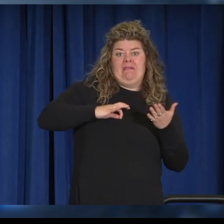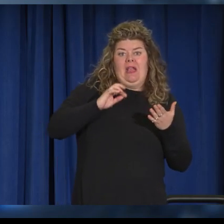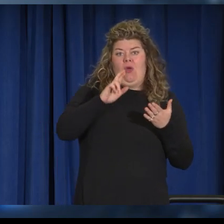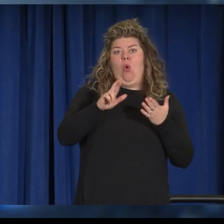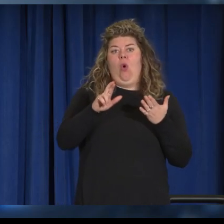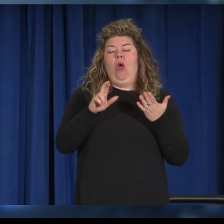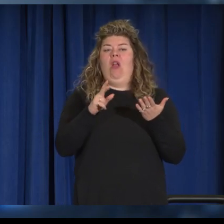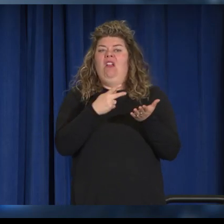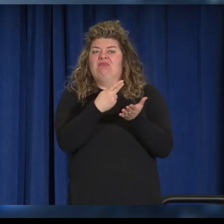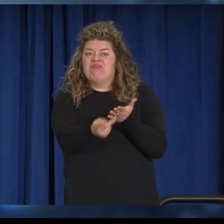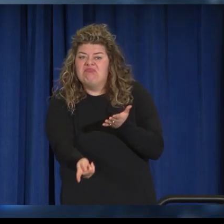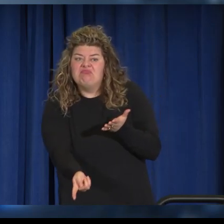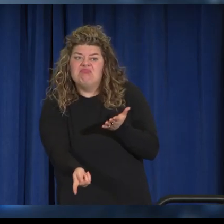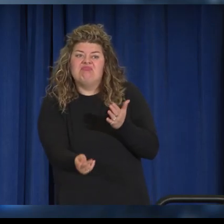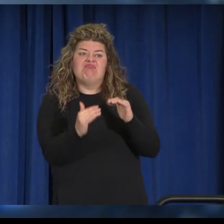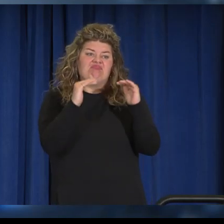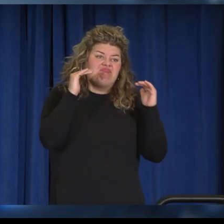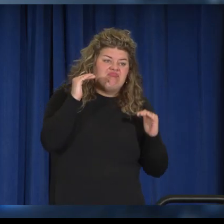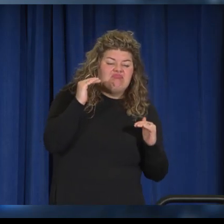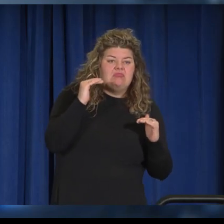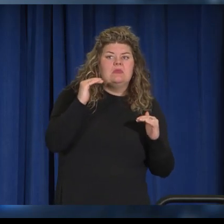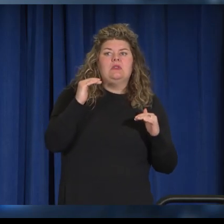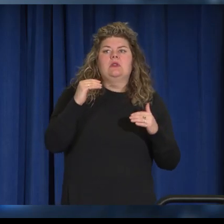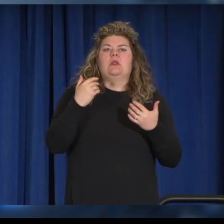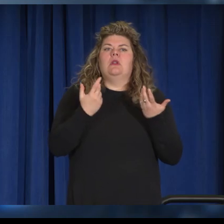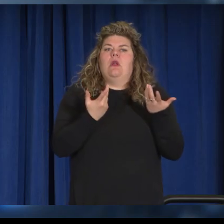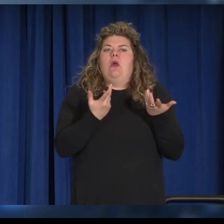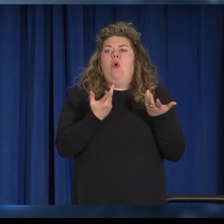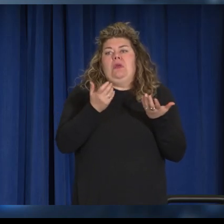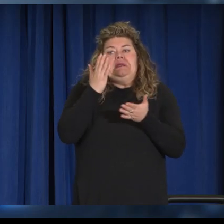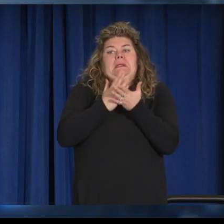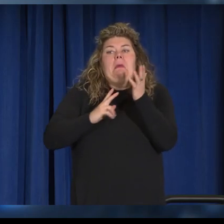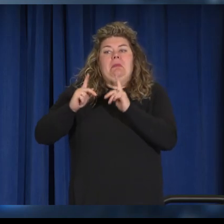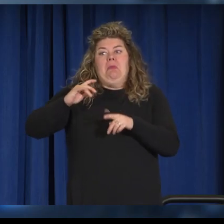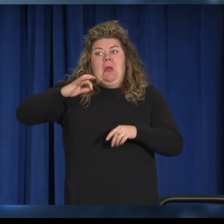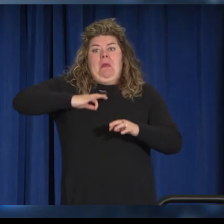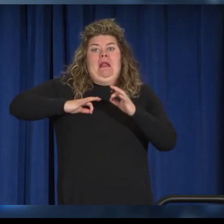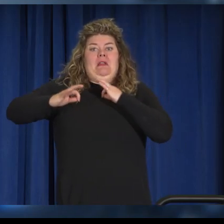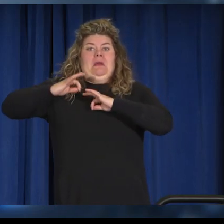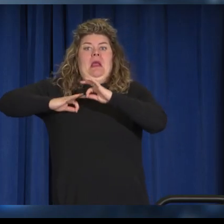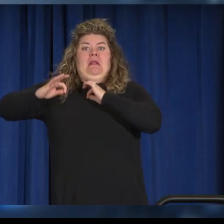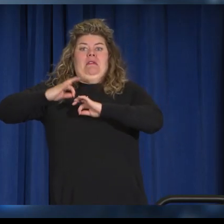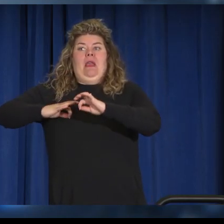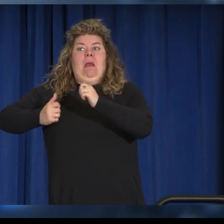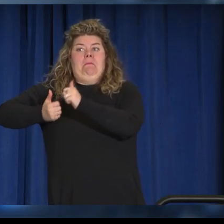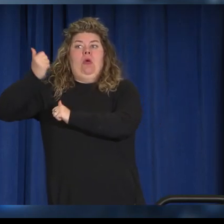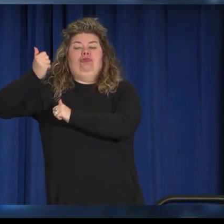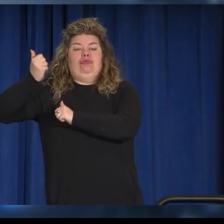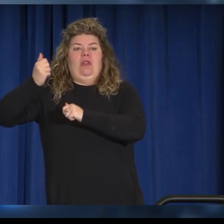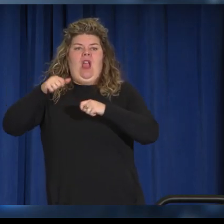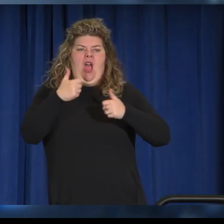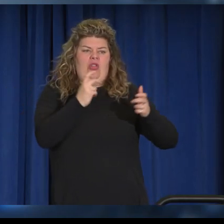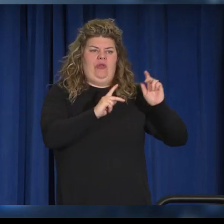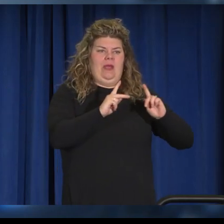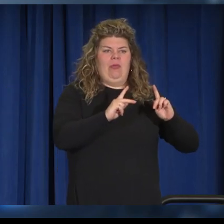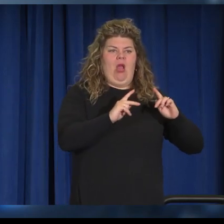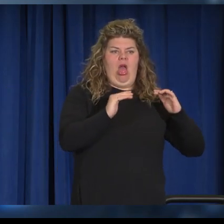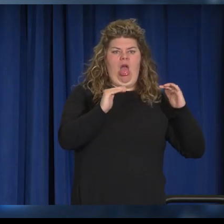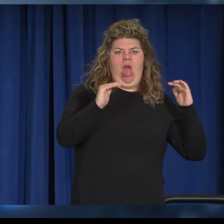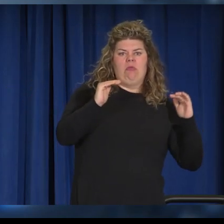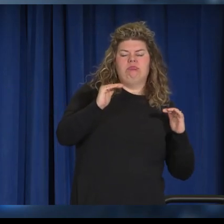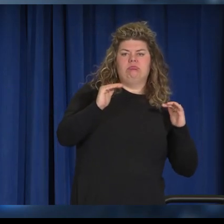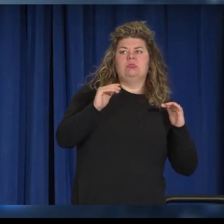preferential towards perhaps one way or maybe a few ways of approaching thought and problem solving